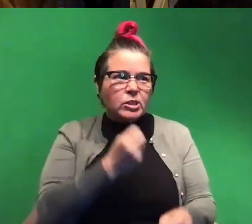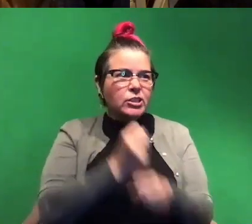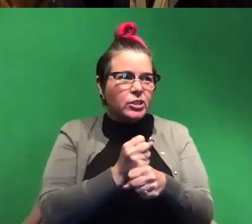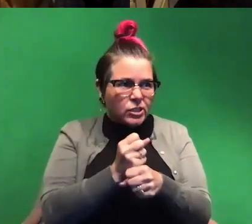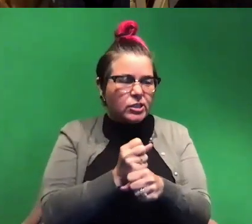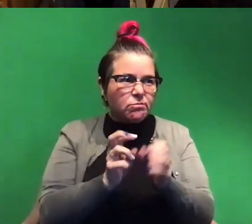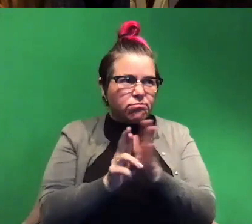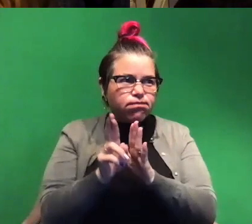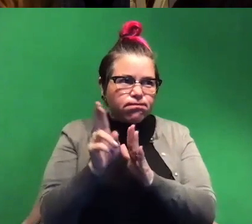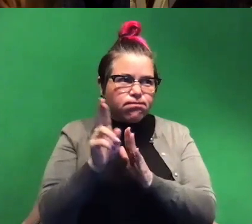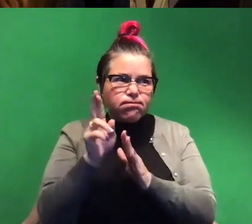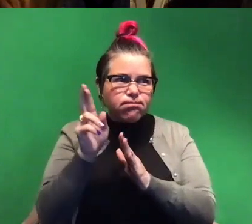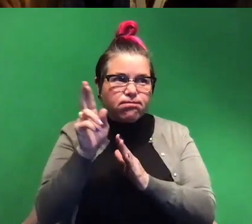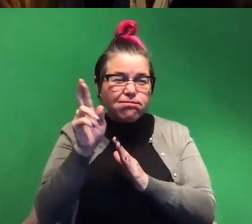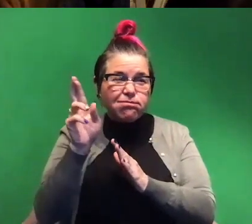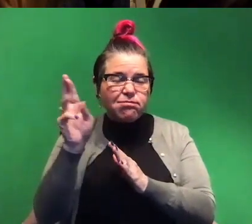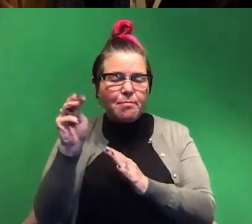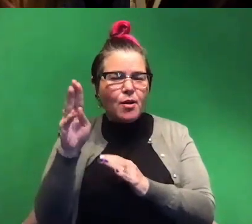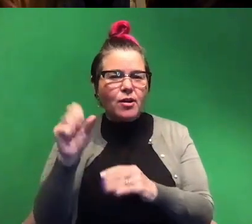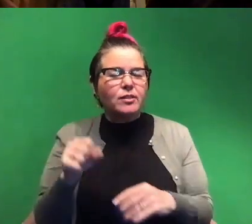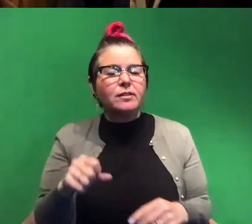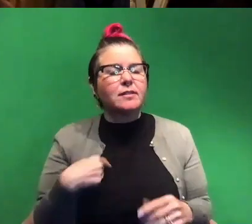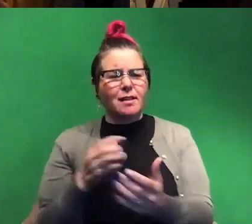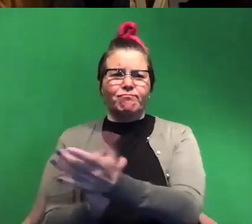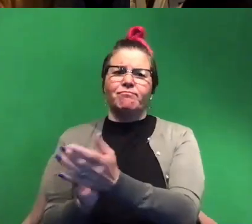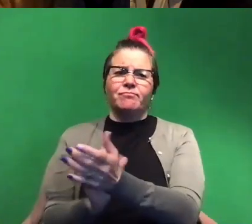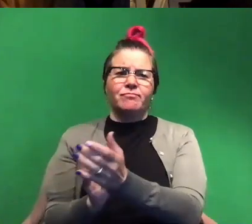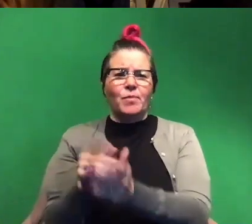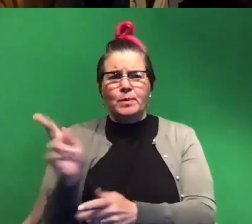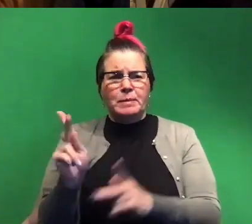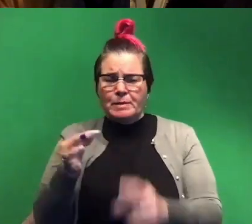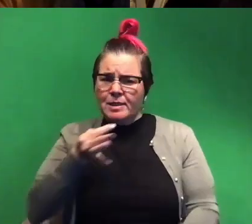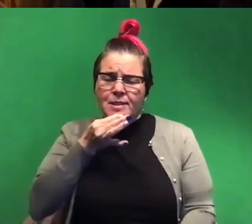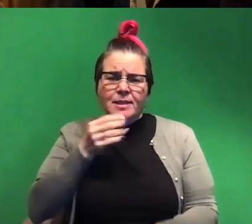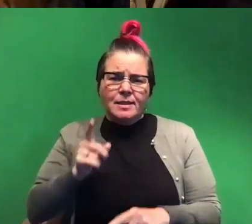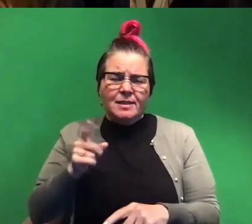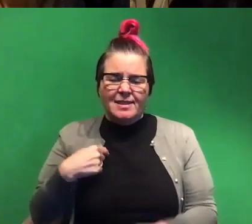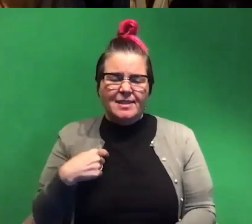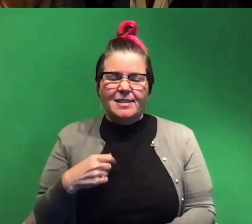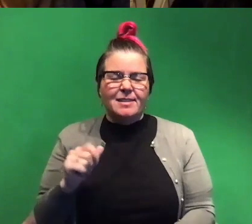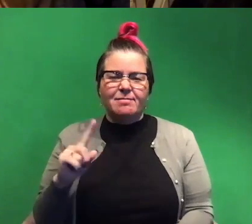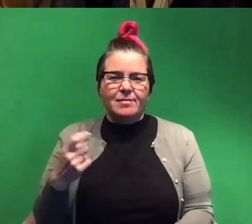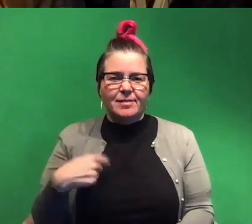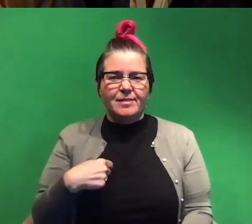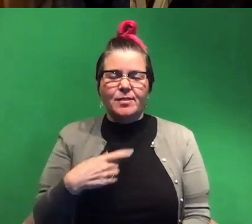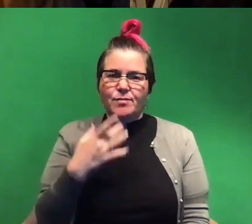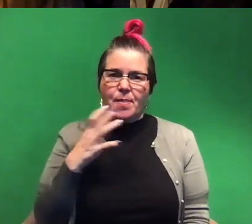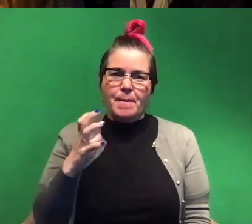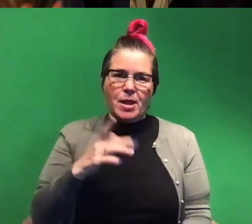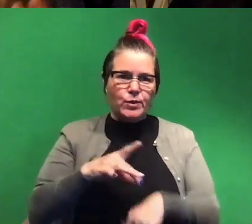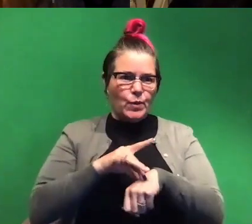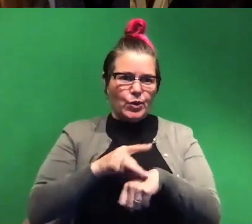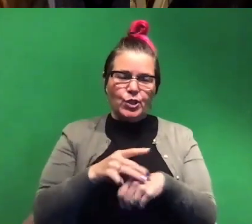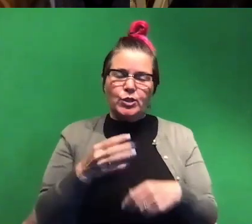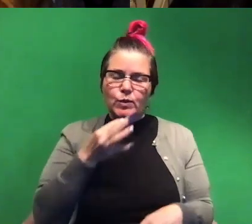to Mars. I applaud the people that really want to, but I would like to be back to Earth at some point, and I